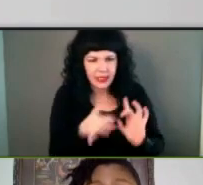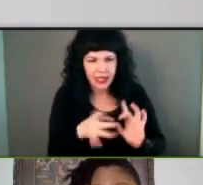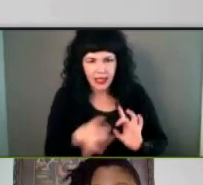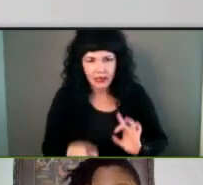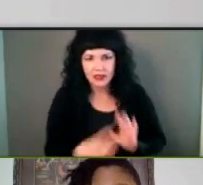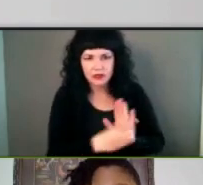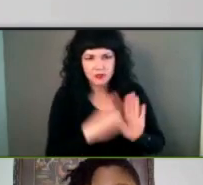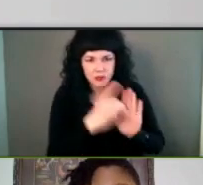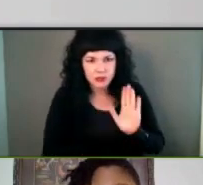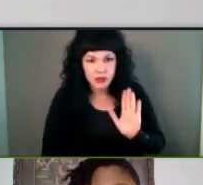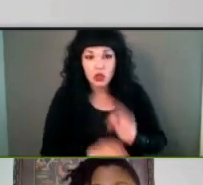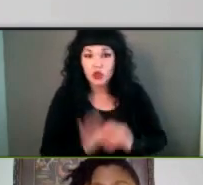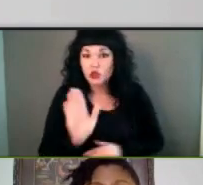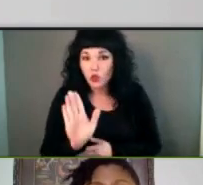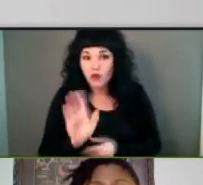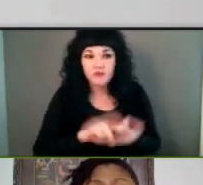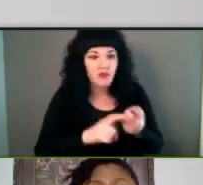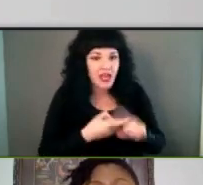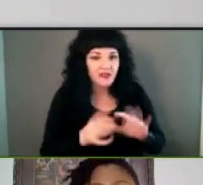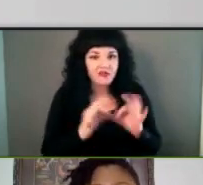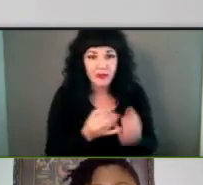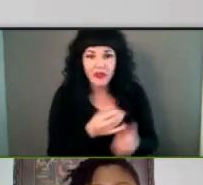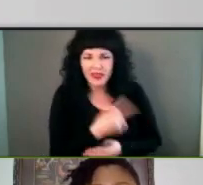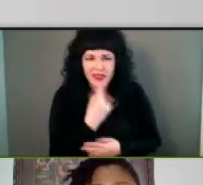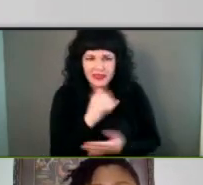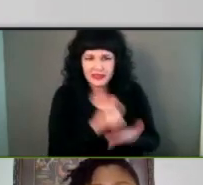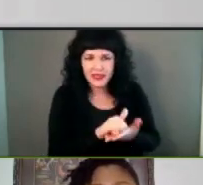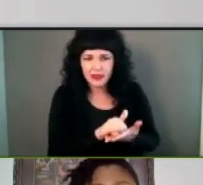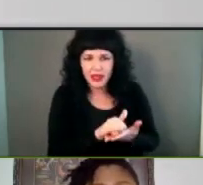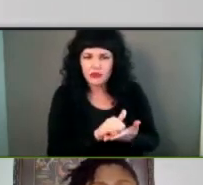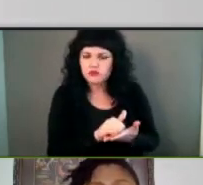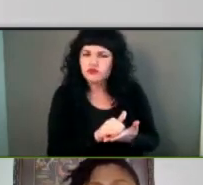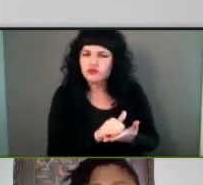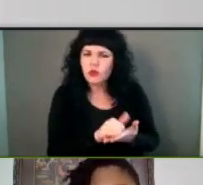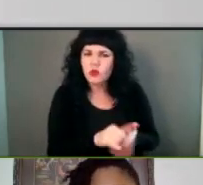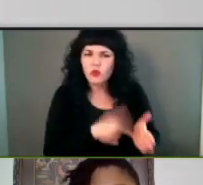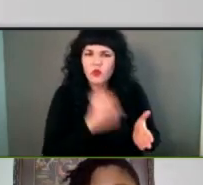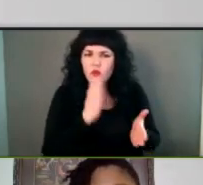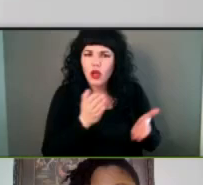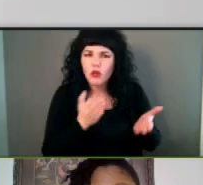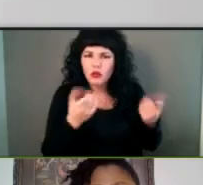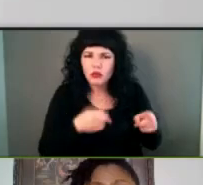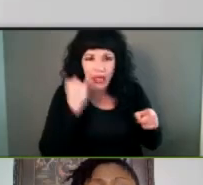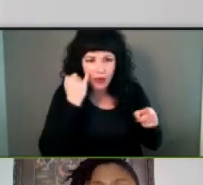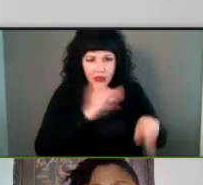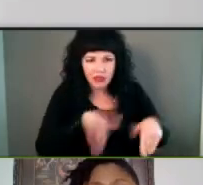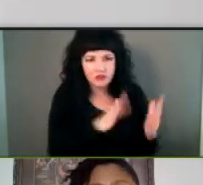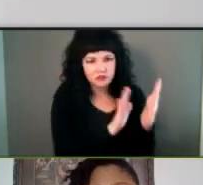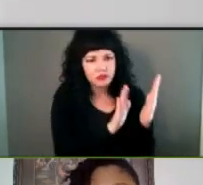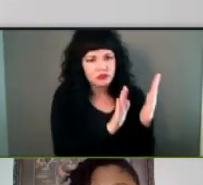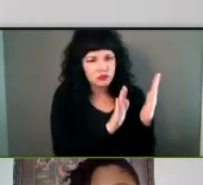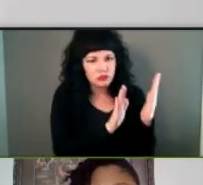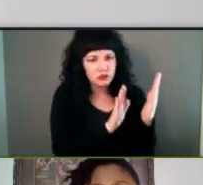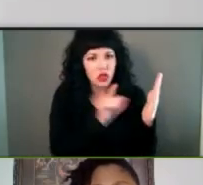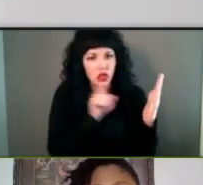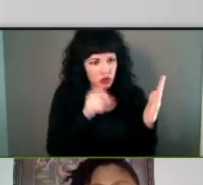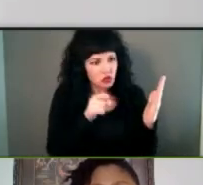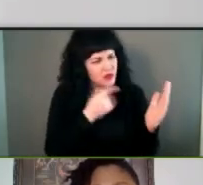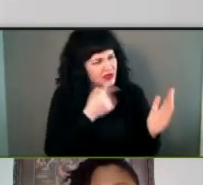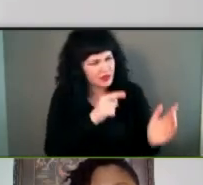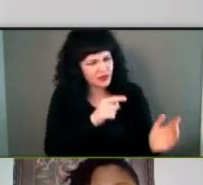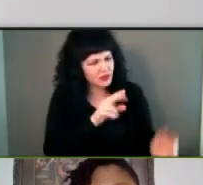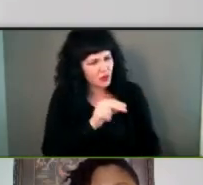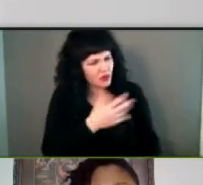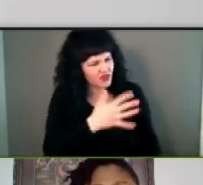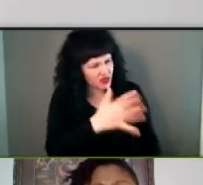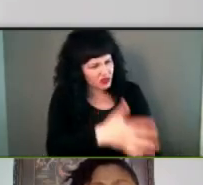your presence? Let me be clear, this is not a rhetorical exercise. Make the list and take the